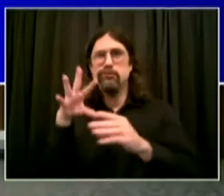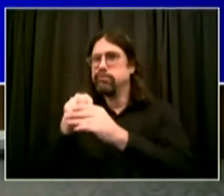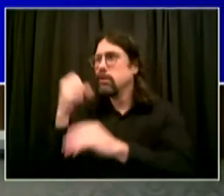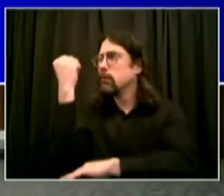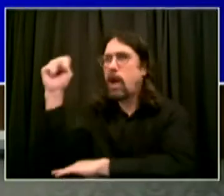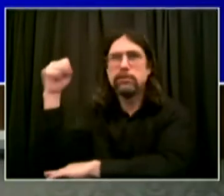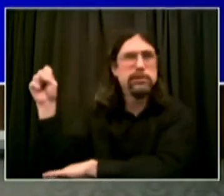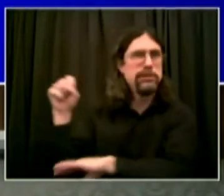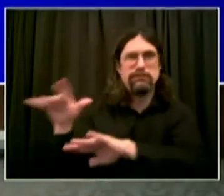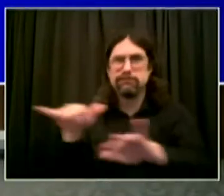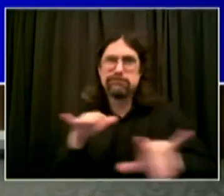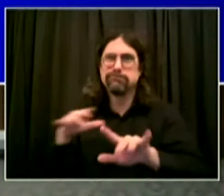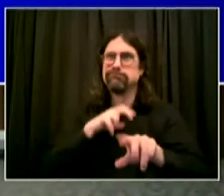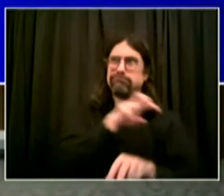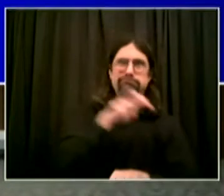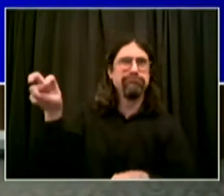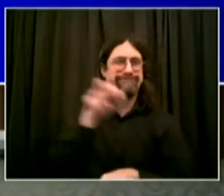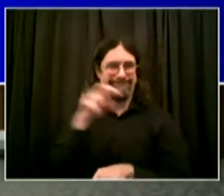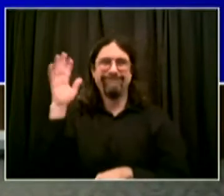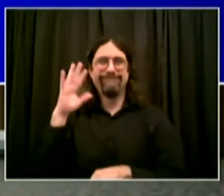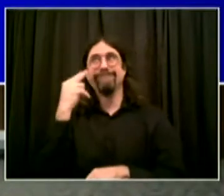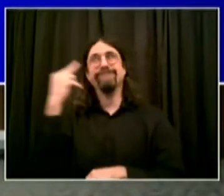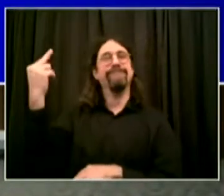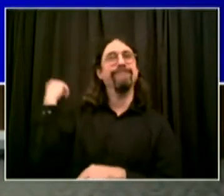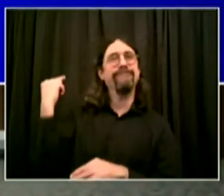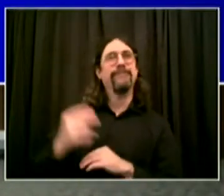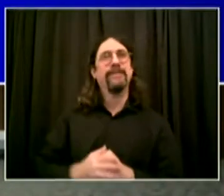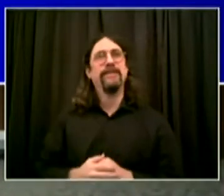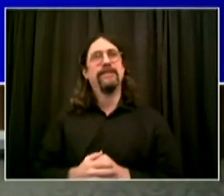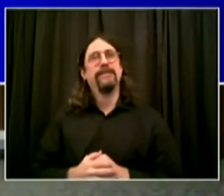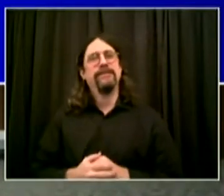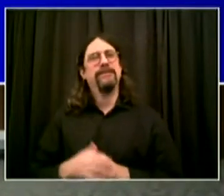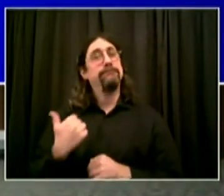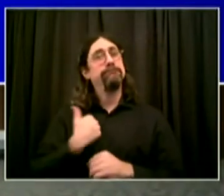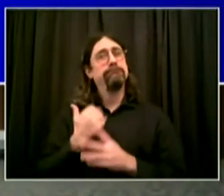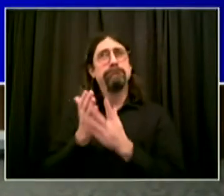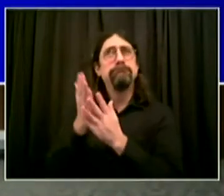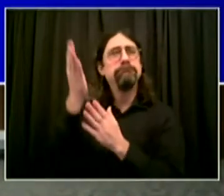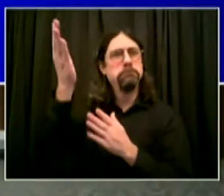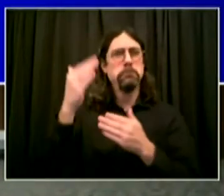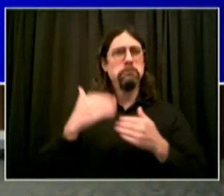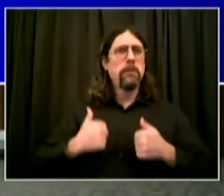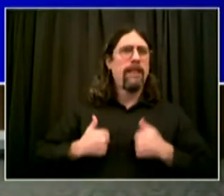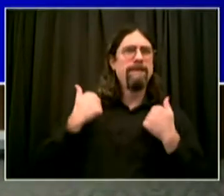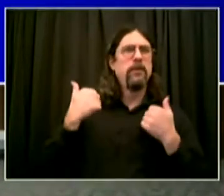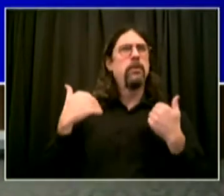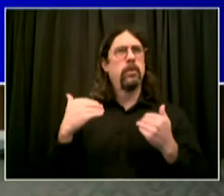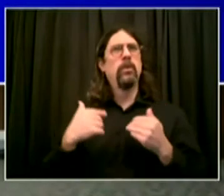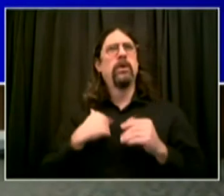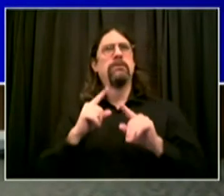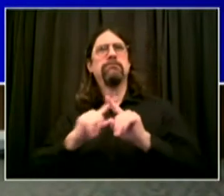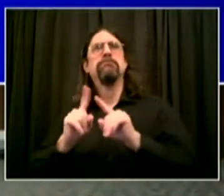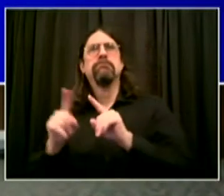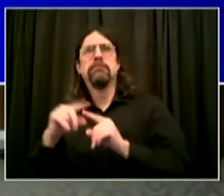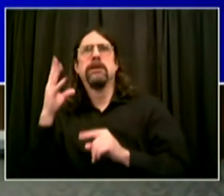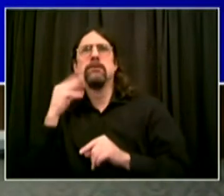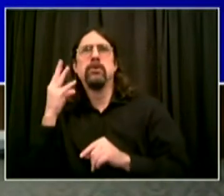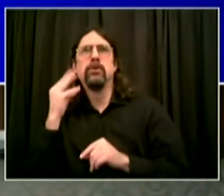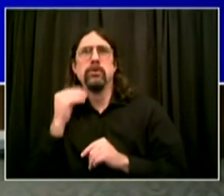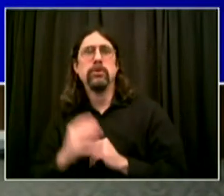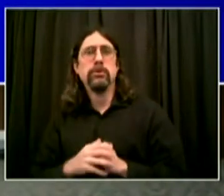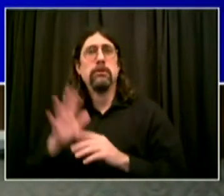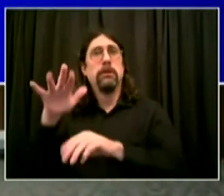Some of you might know also that at 15, I was beaten by police in a precinct house. So to sit here today